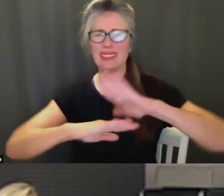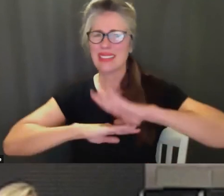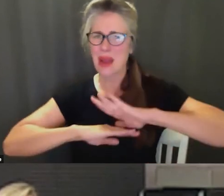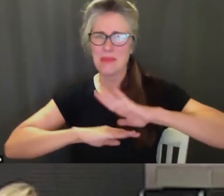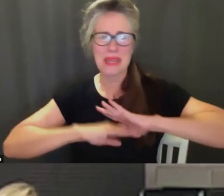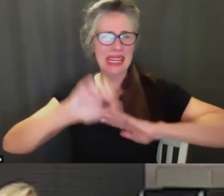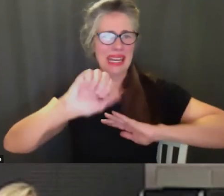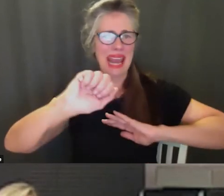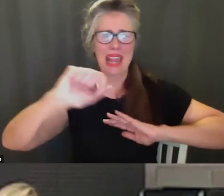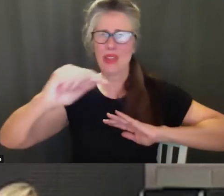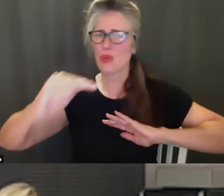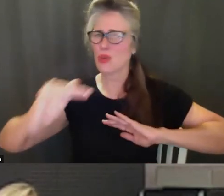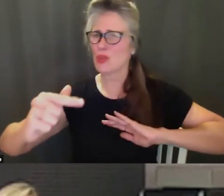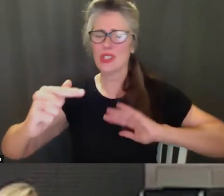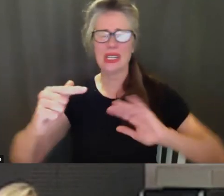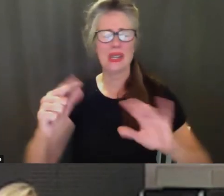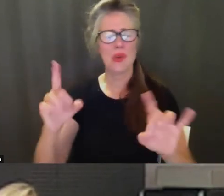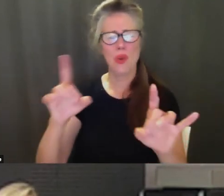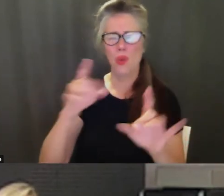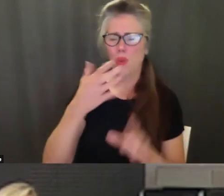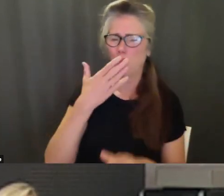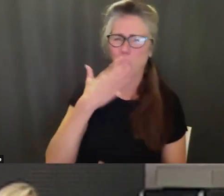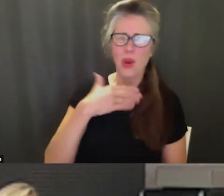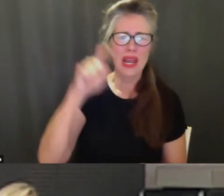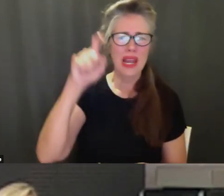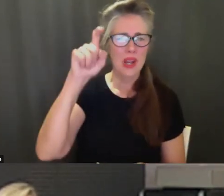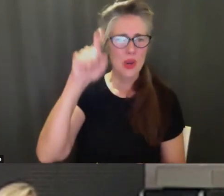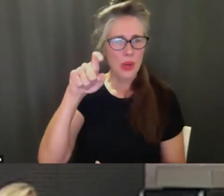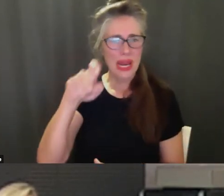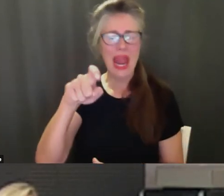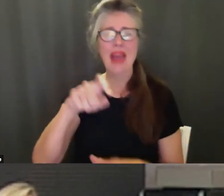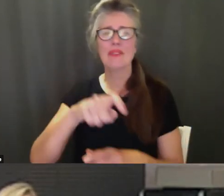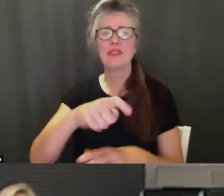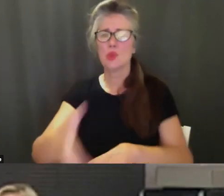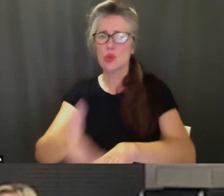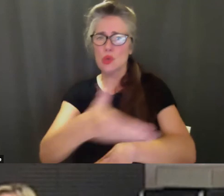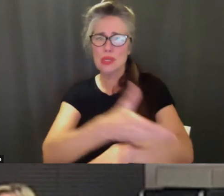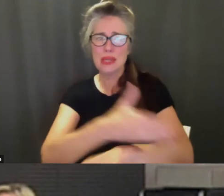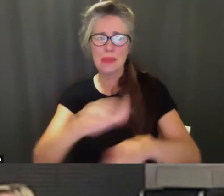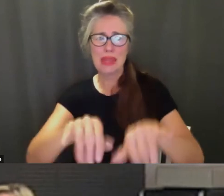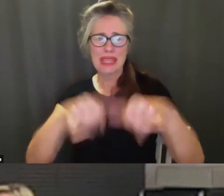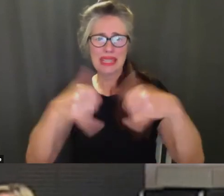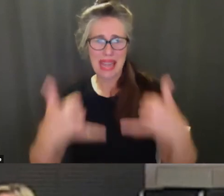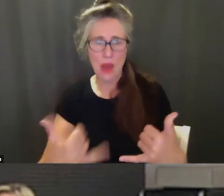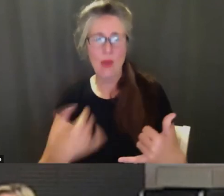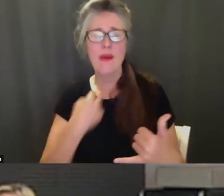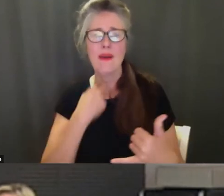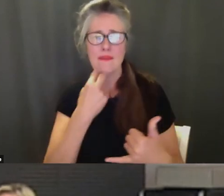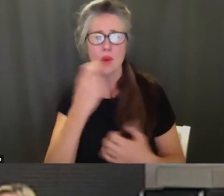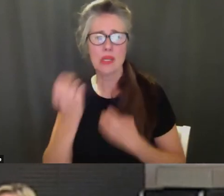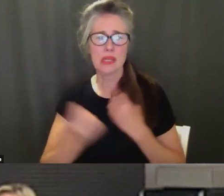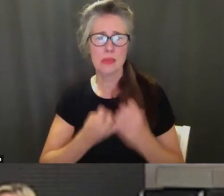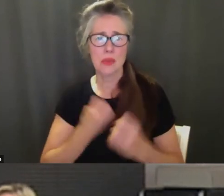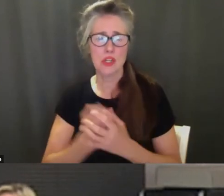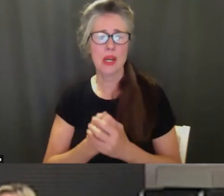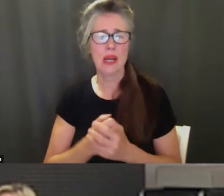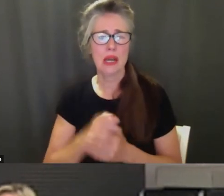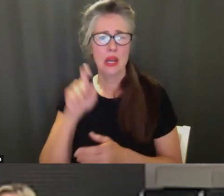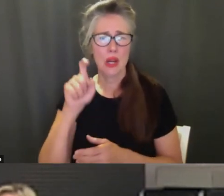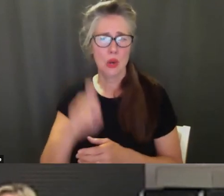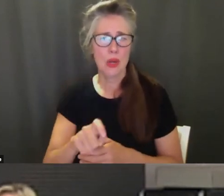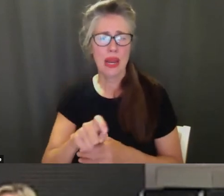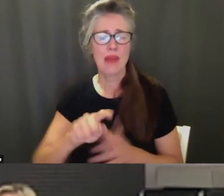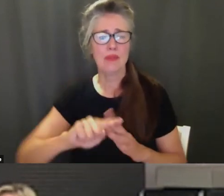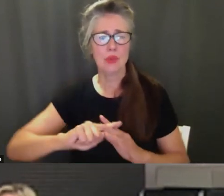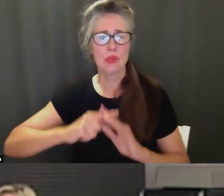standards? We have to do something now. And we have to